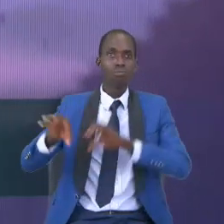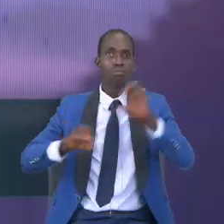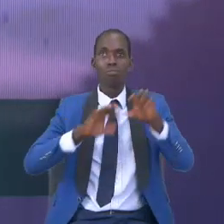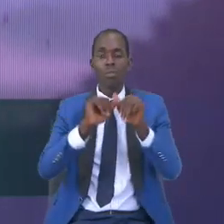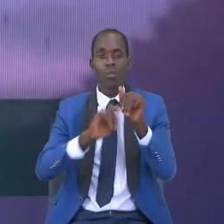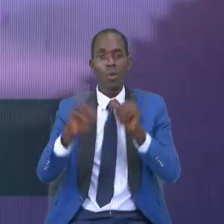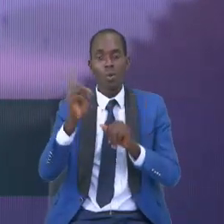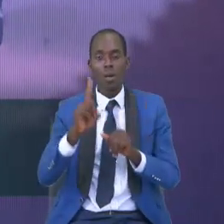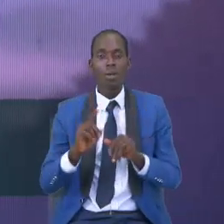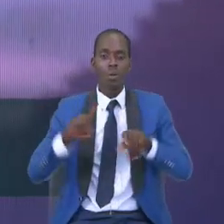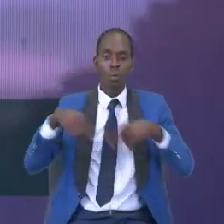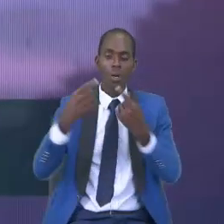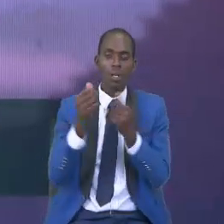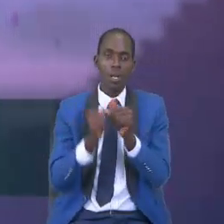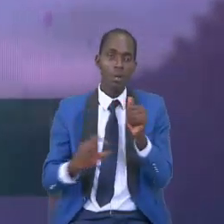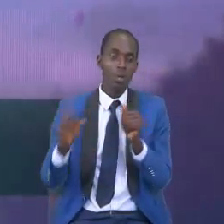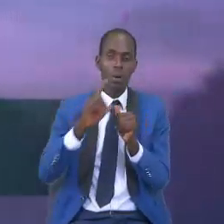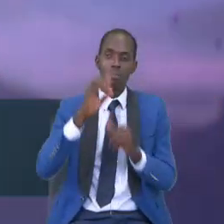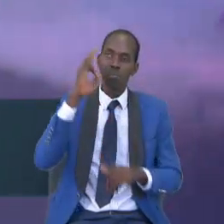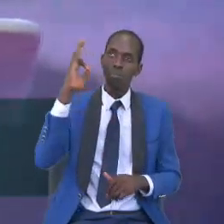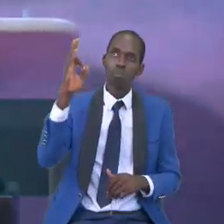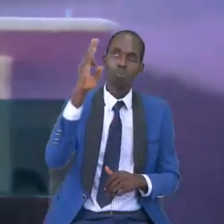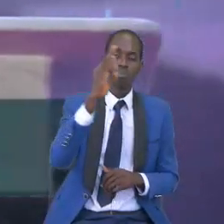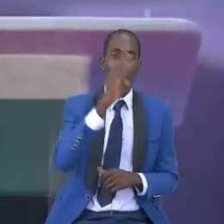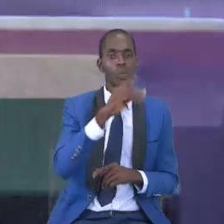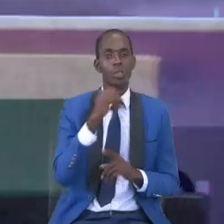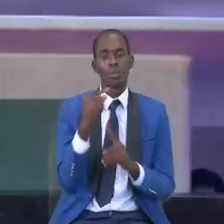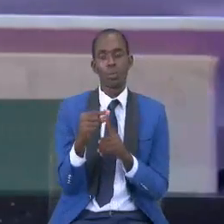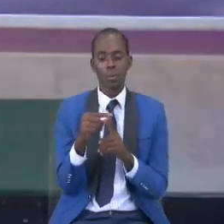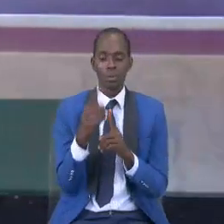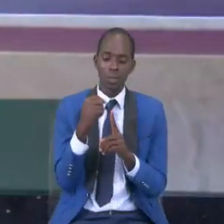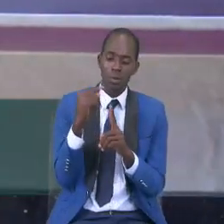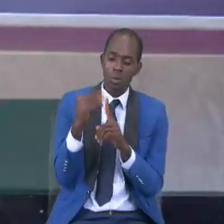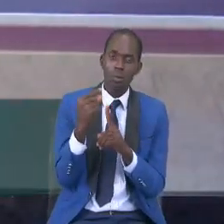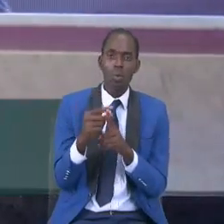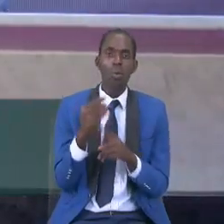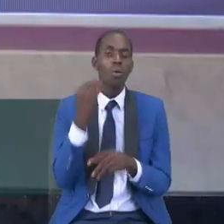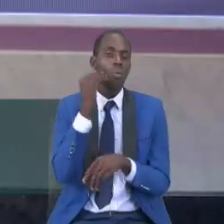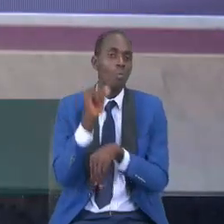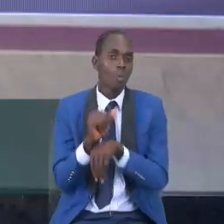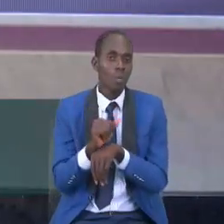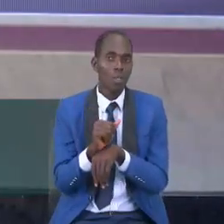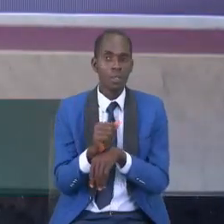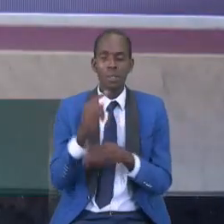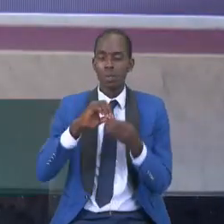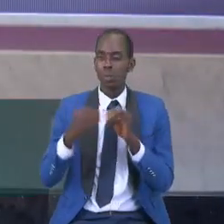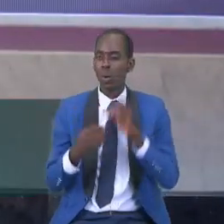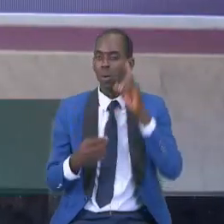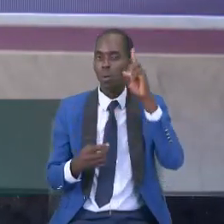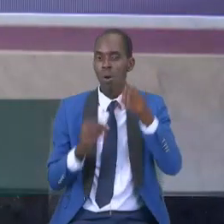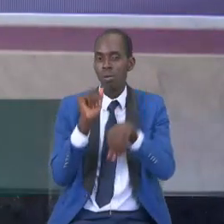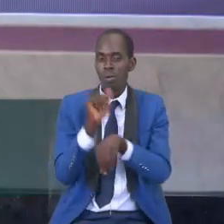went everywhere preaching the word. The one assignment, the number one job,